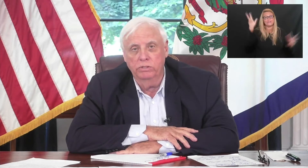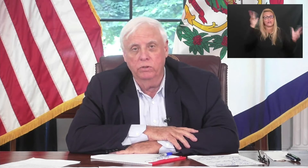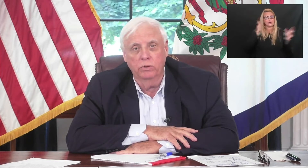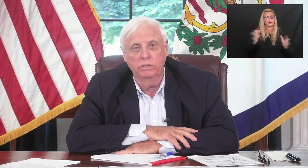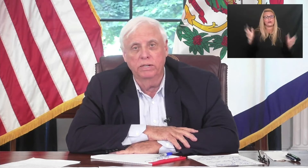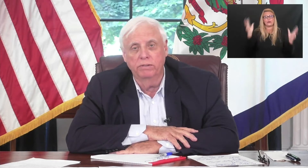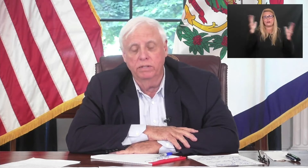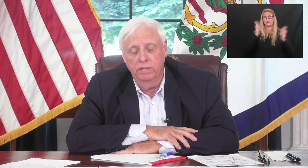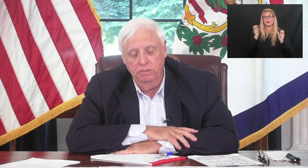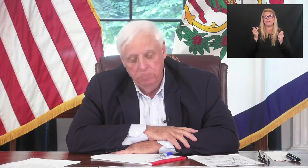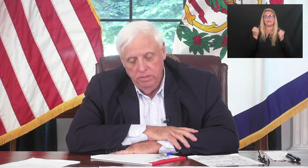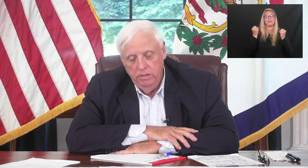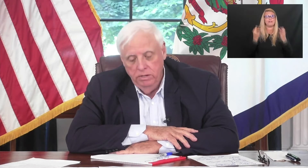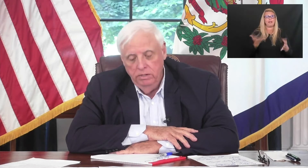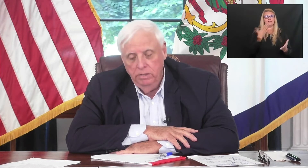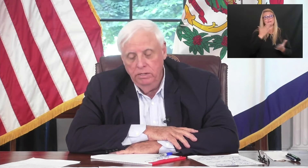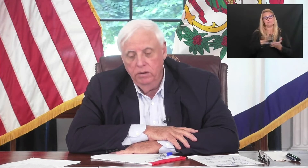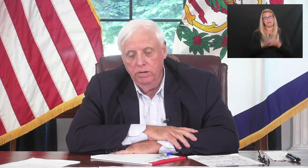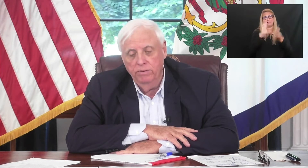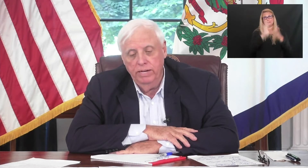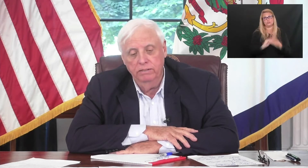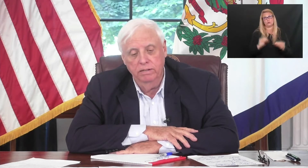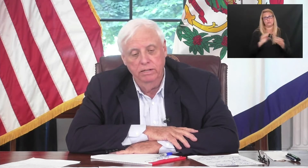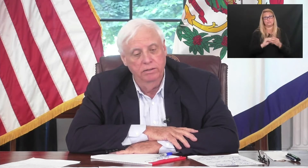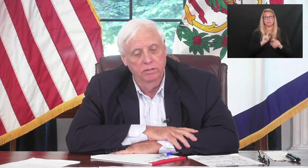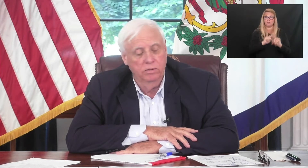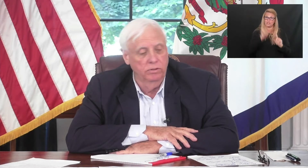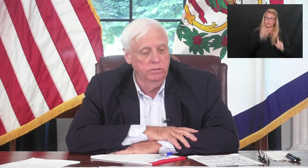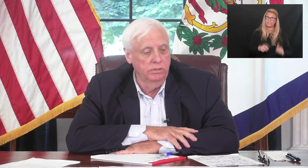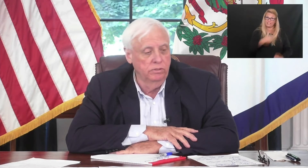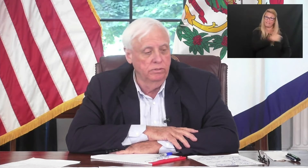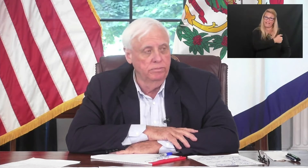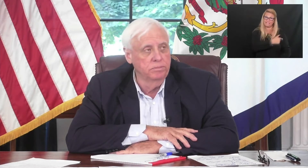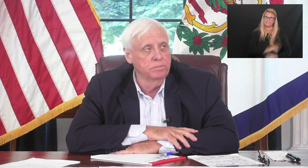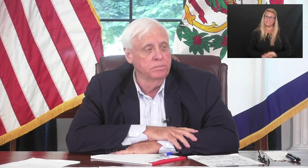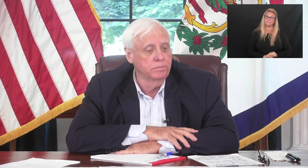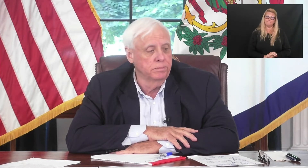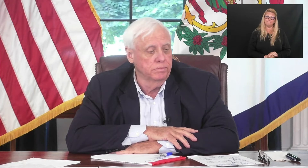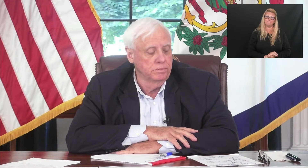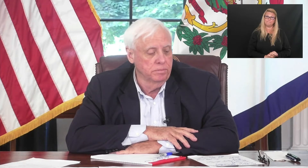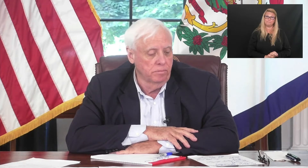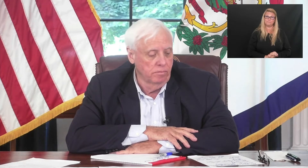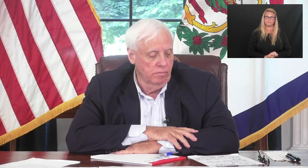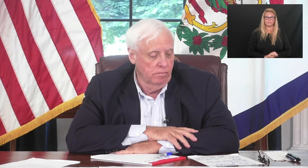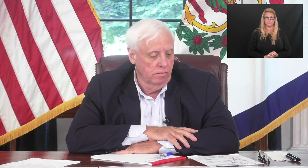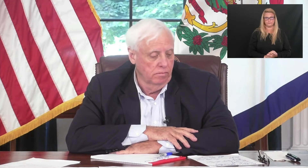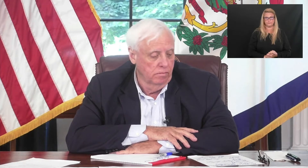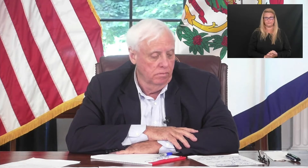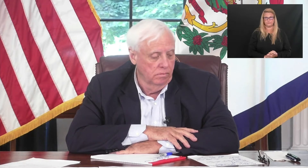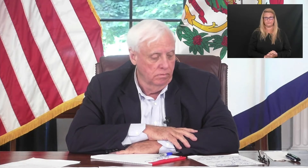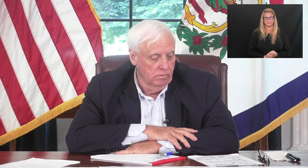horror stories and everything. You need to go get vaccinated. That's all there is to it.